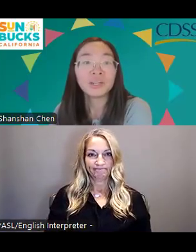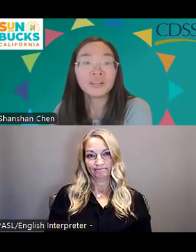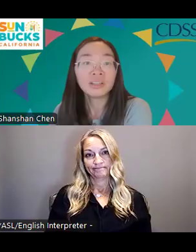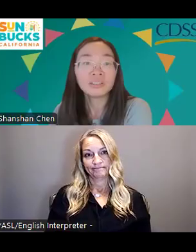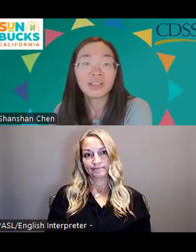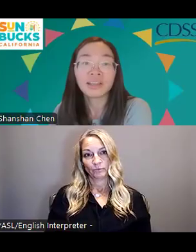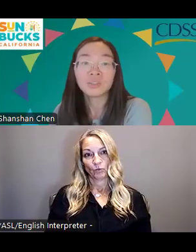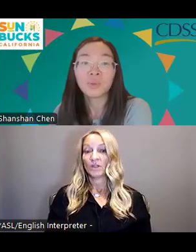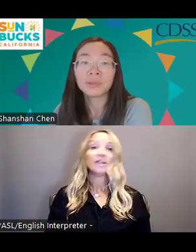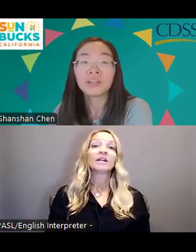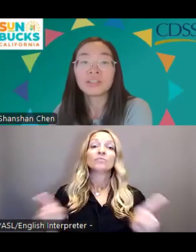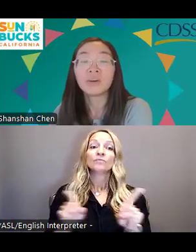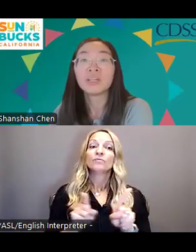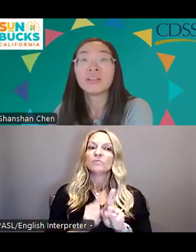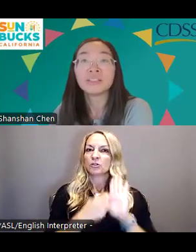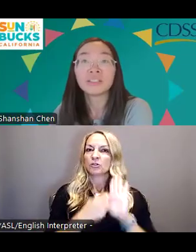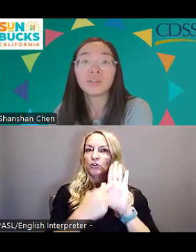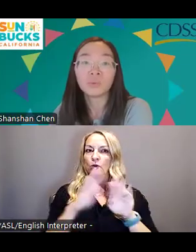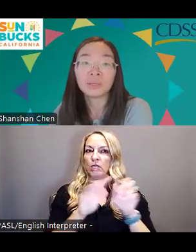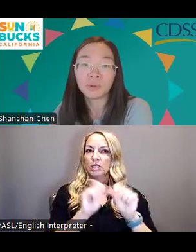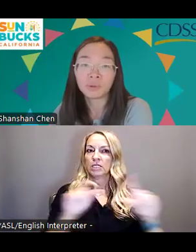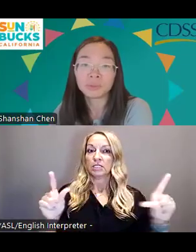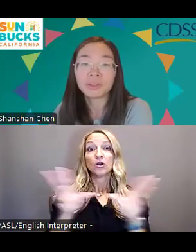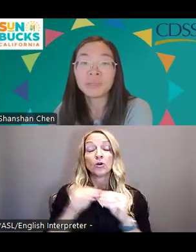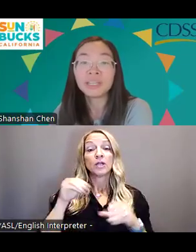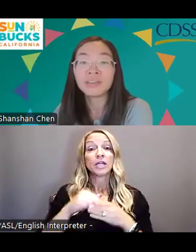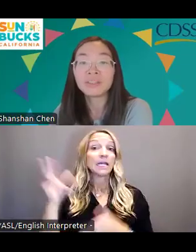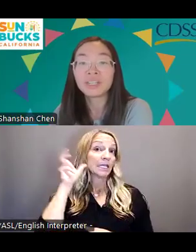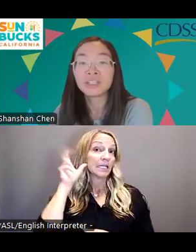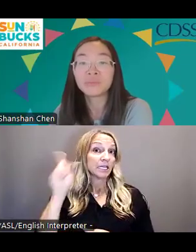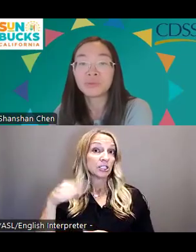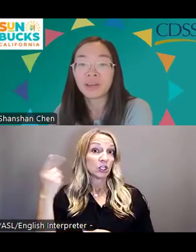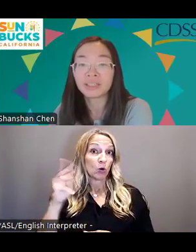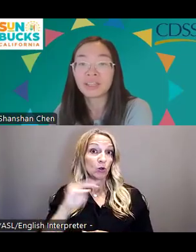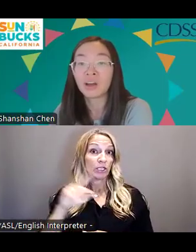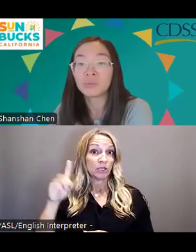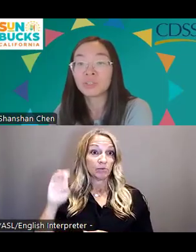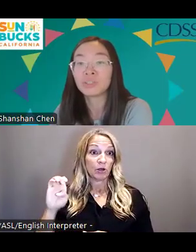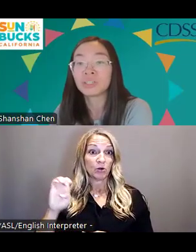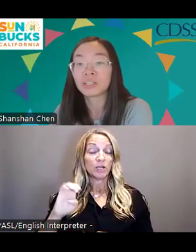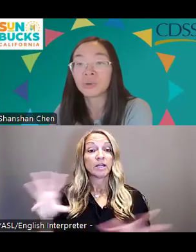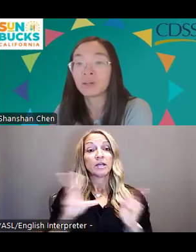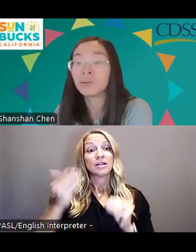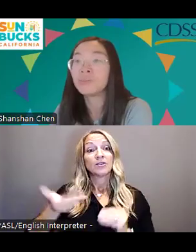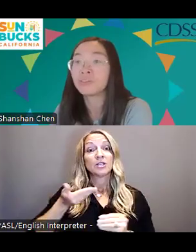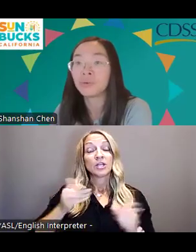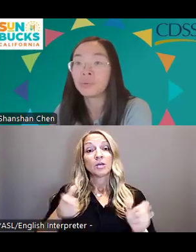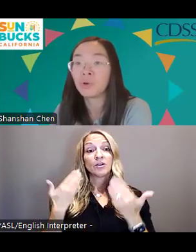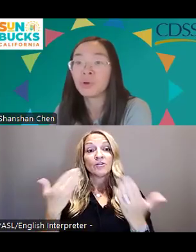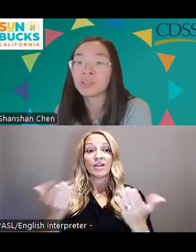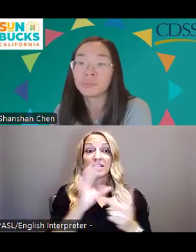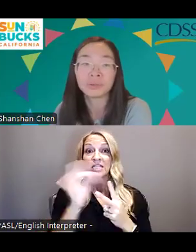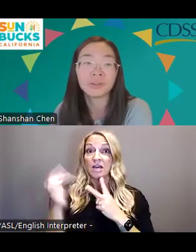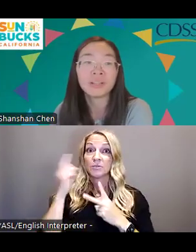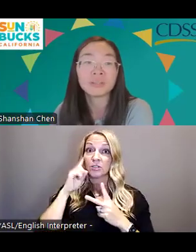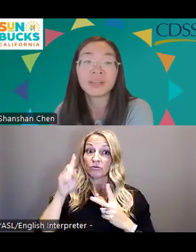As noted on the slide, this webinar is held in listen-only mode. The meeting invitation provides the option to connect to audio via phone